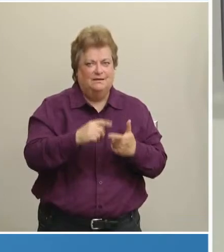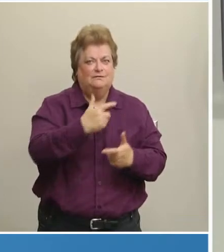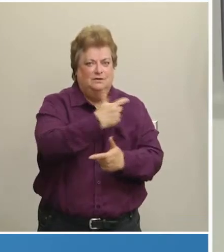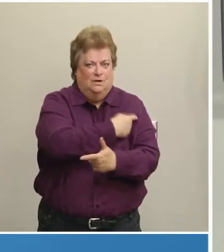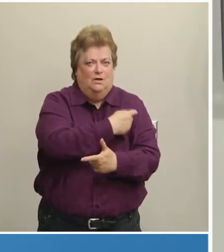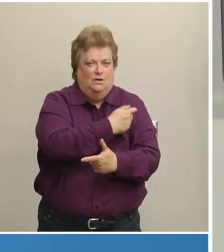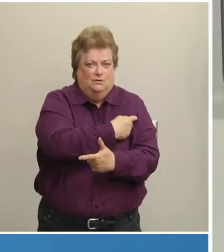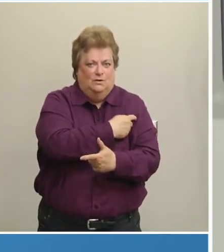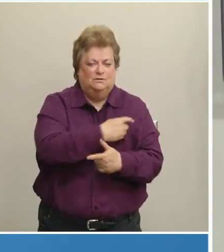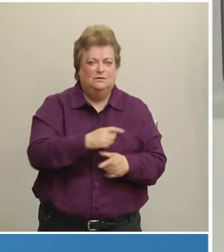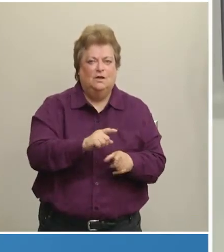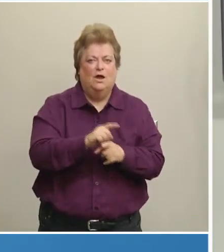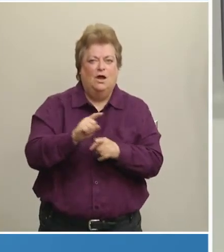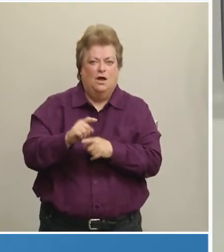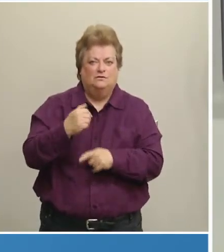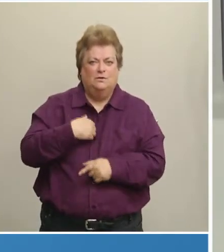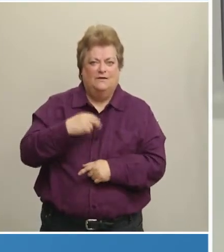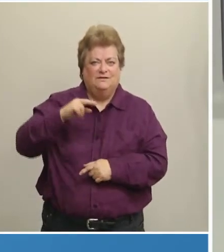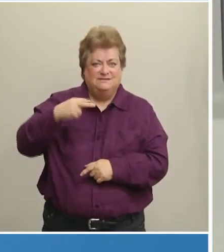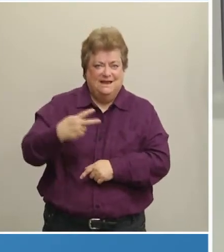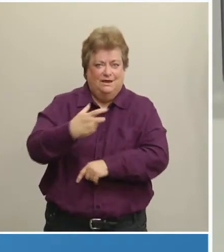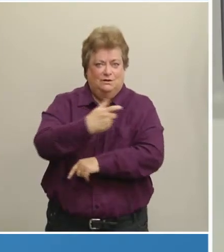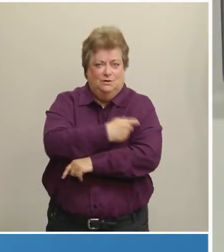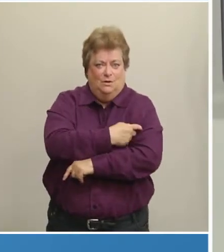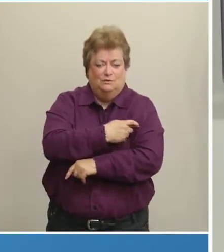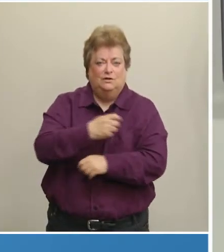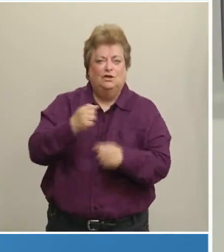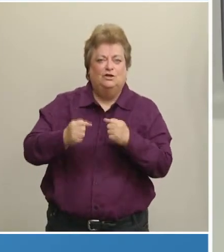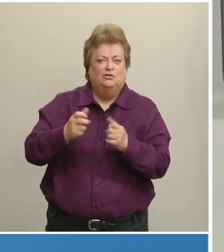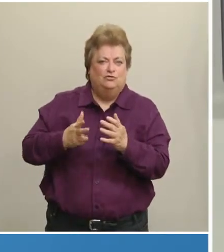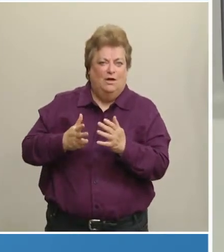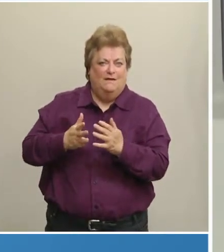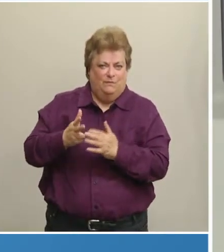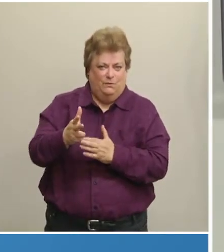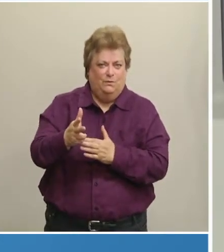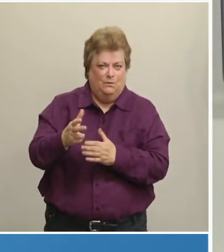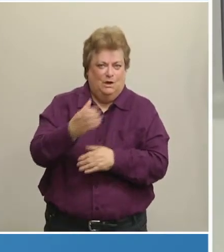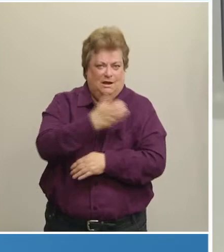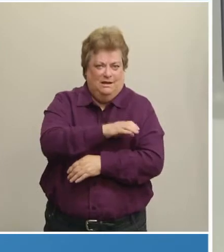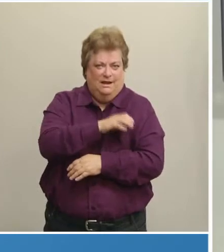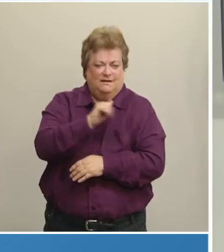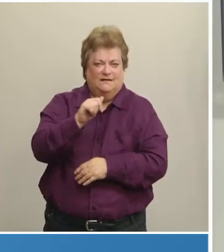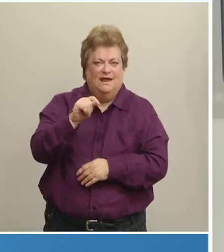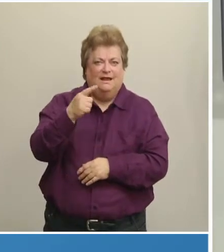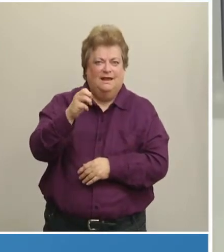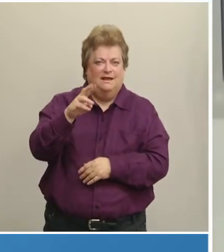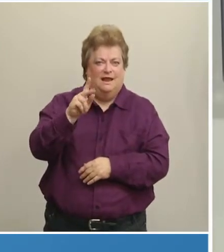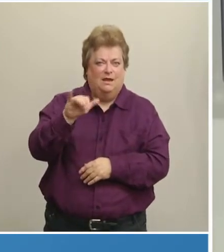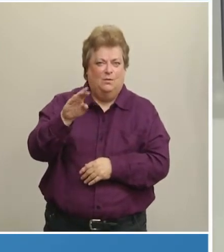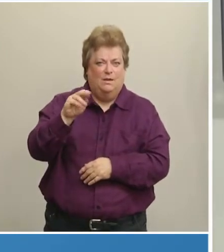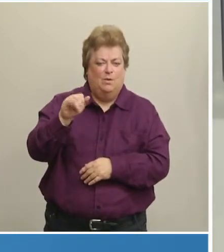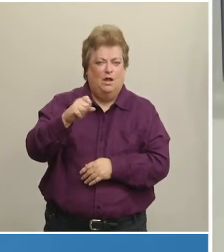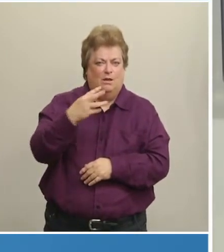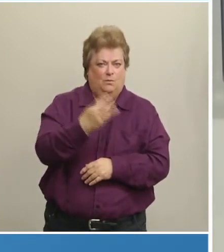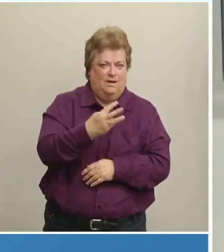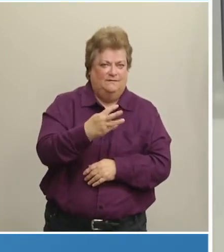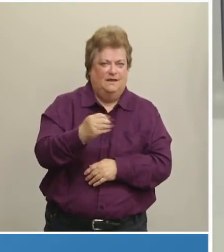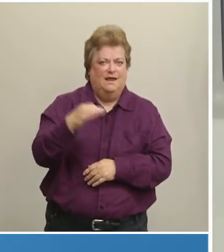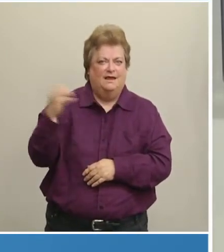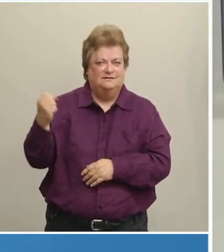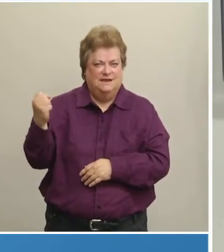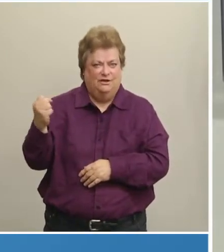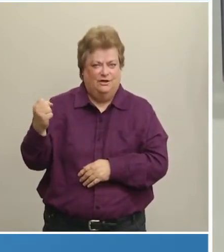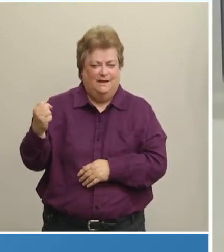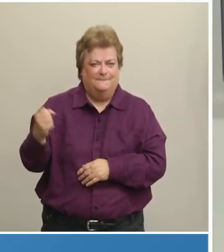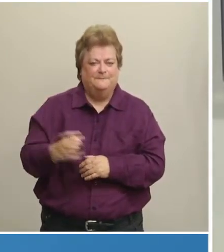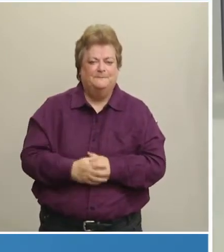doses. There are also second doses at the drive-through clinics at Gateway Mall on Wednesday and